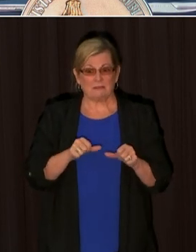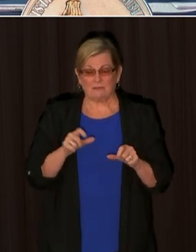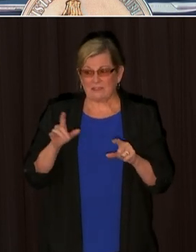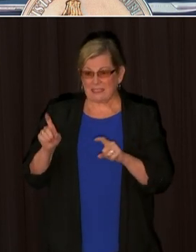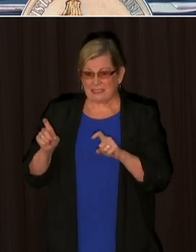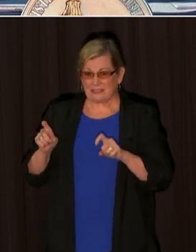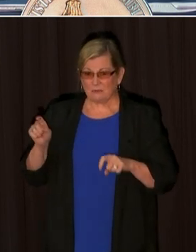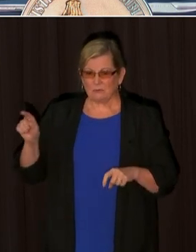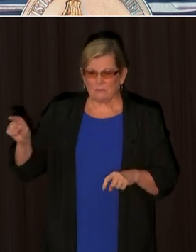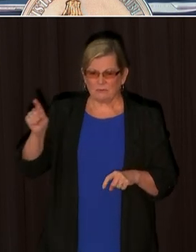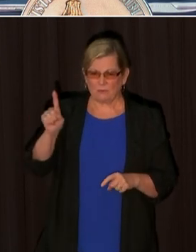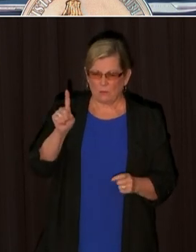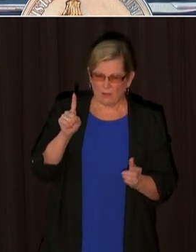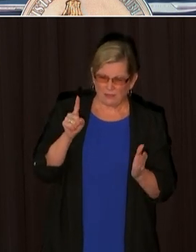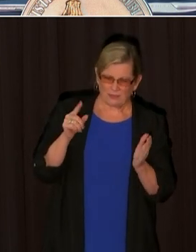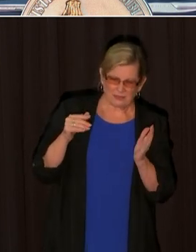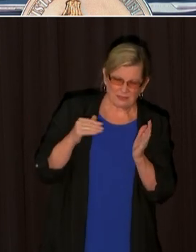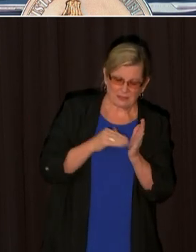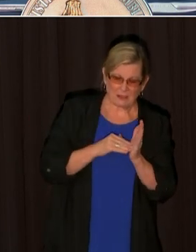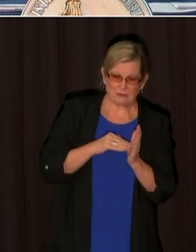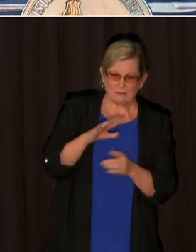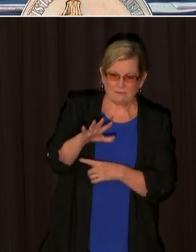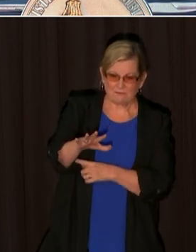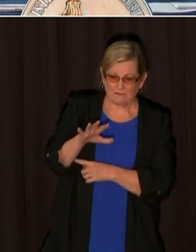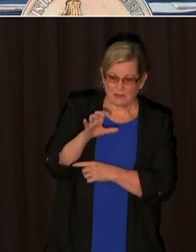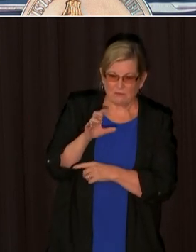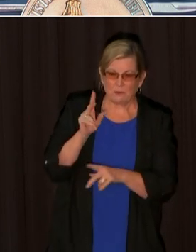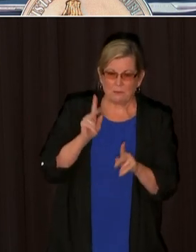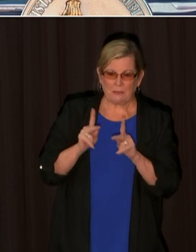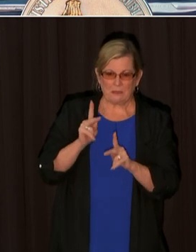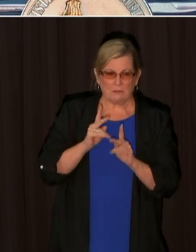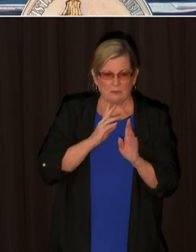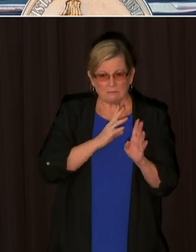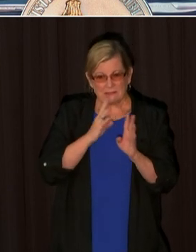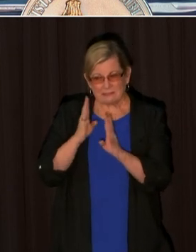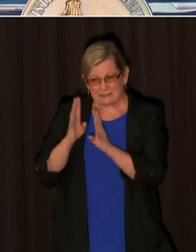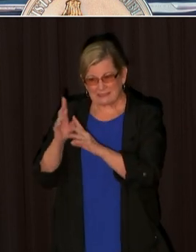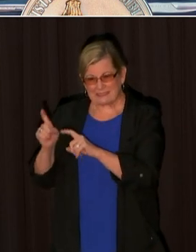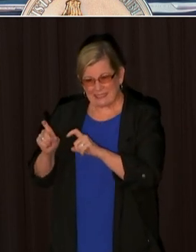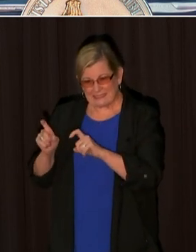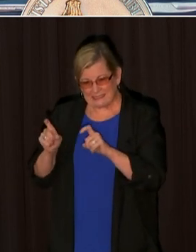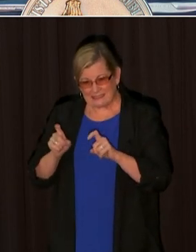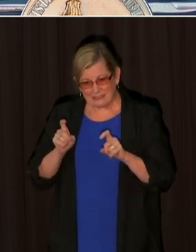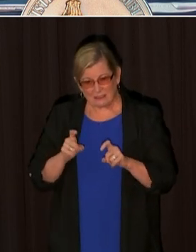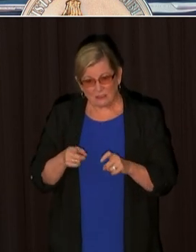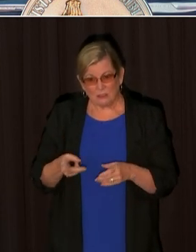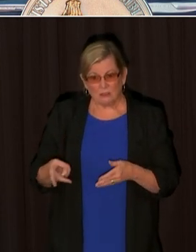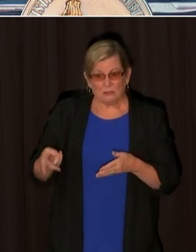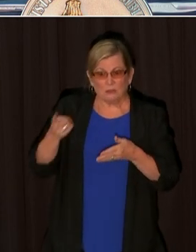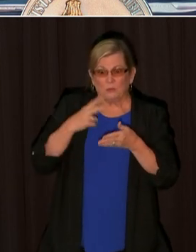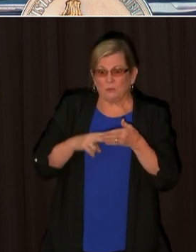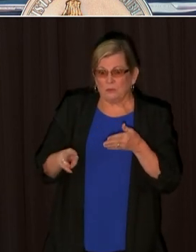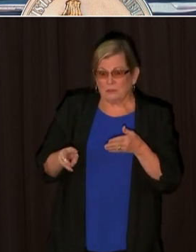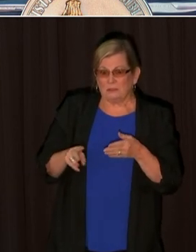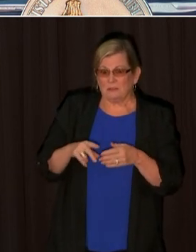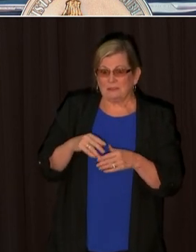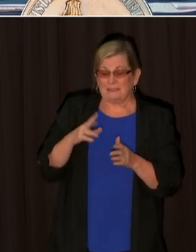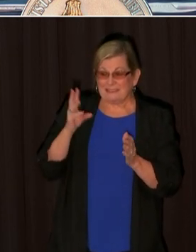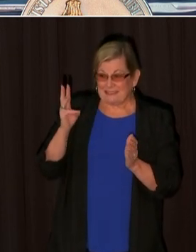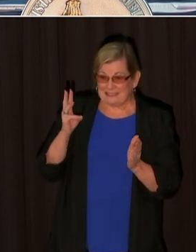were tested. By the following week, that number jumped to almost 6,000 people